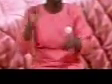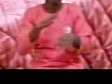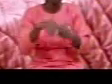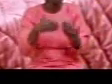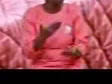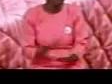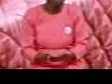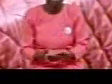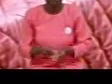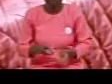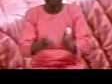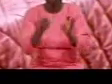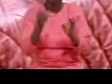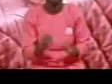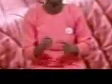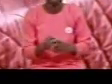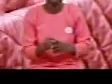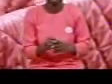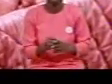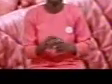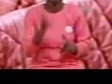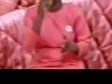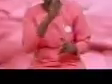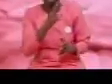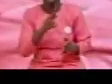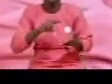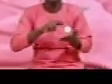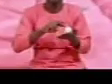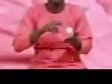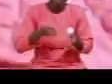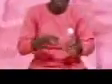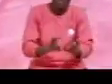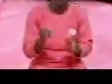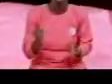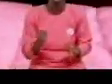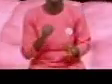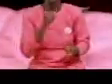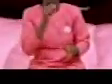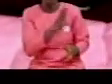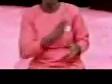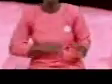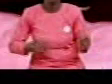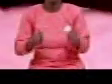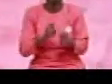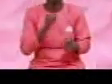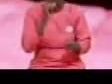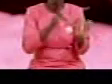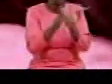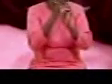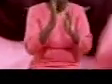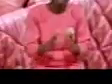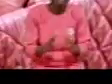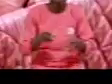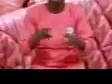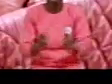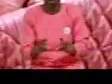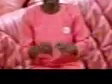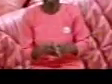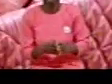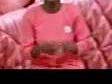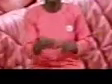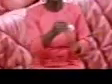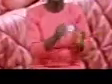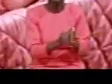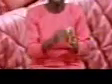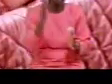means, crooked means, any means, unchristlike, unchristian means. They that will be rich,